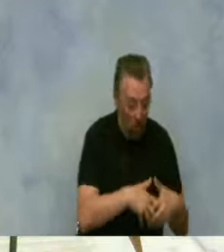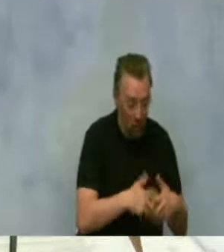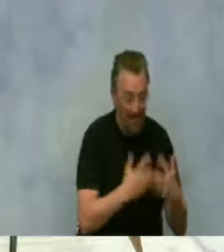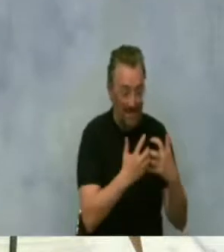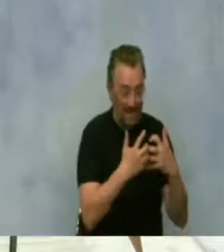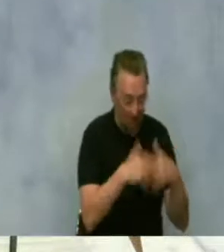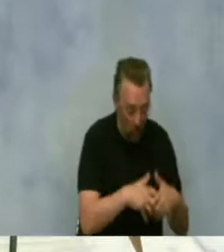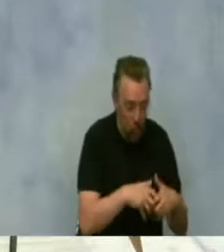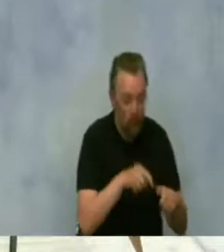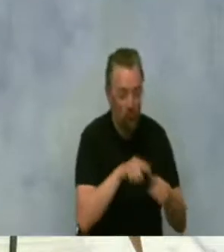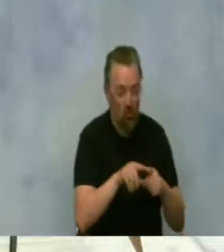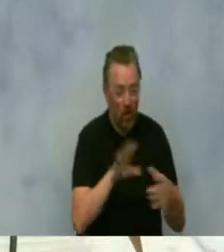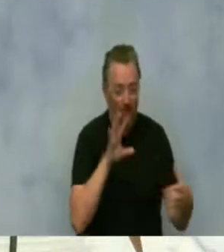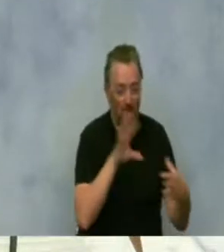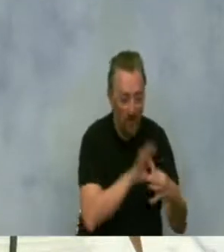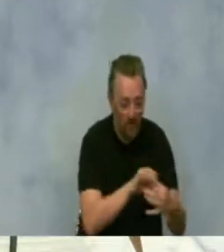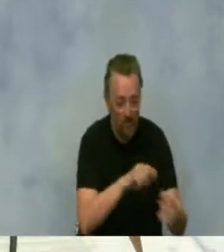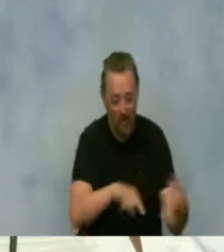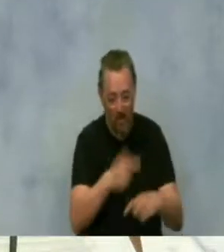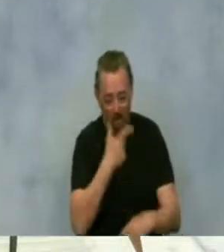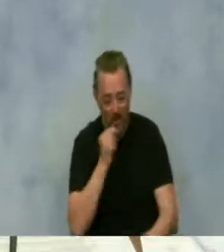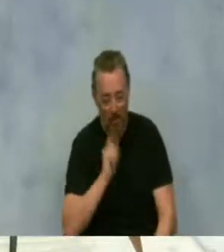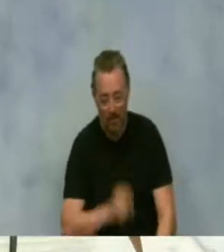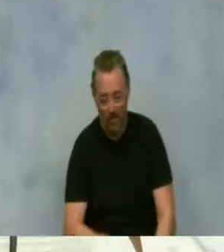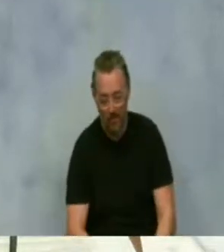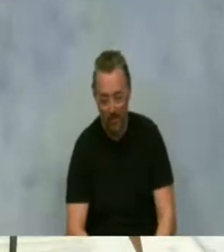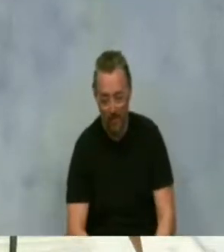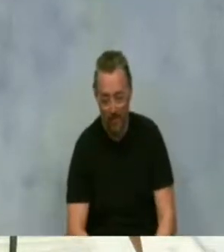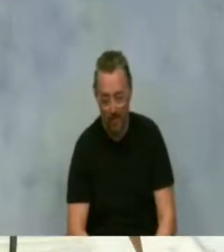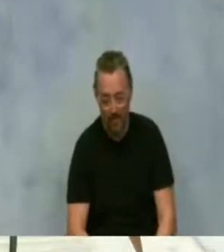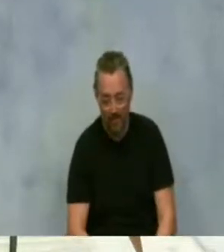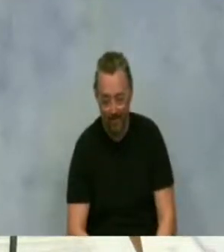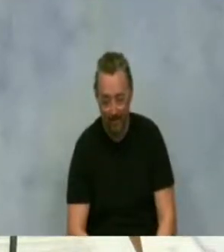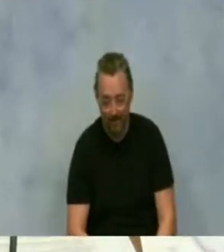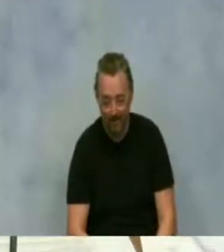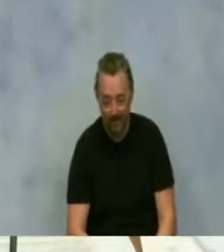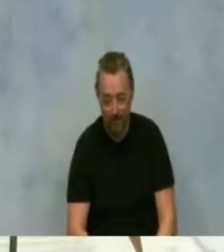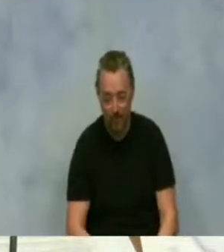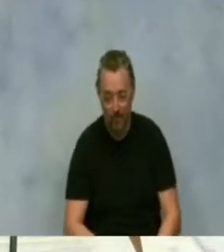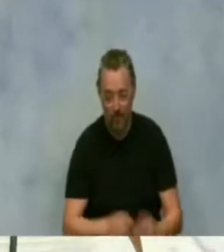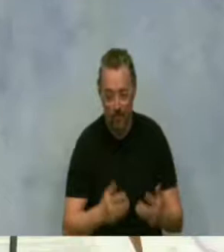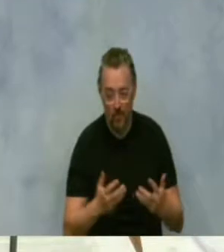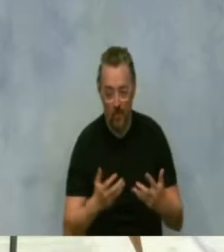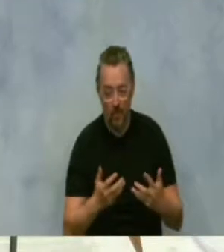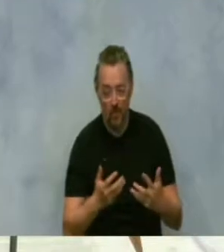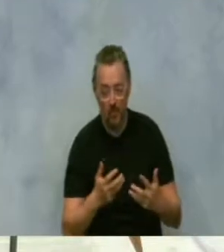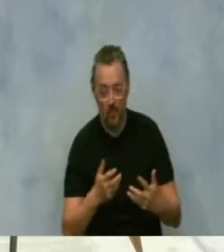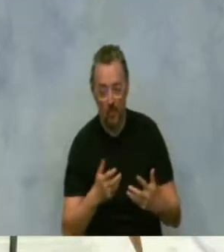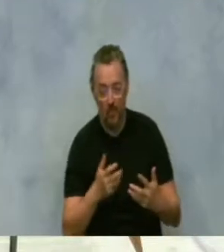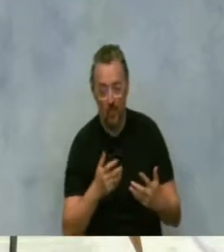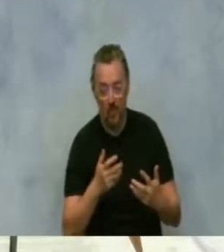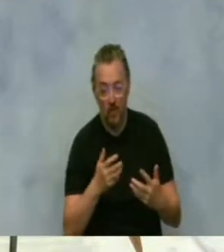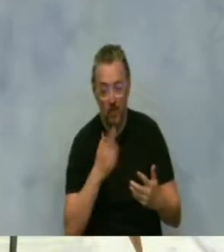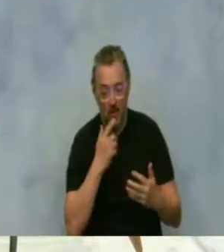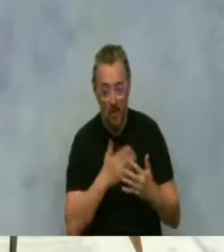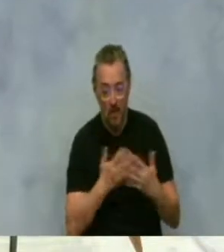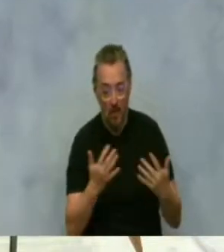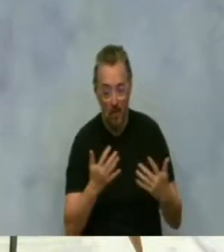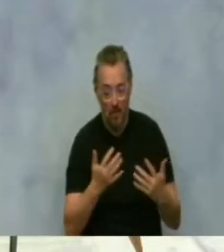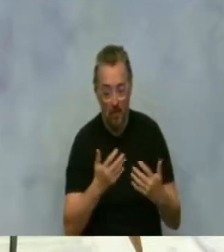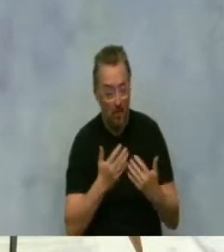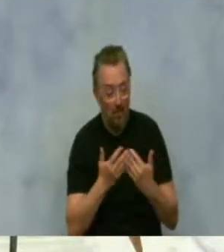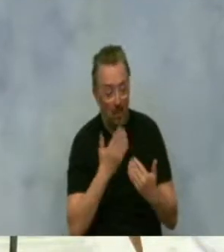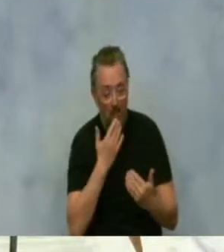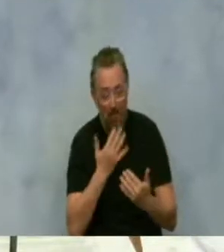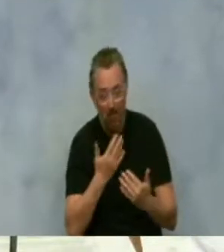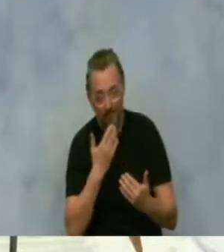get folk to actually participate in things they want to be involved in, and how can we show the difference they're making, linking into all the stuff going on in terms of community participation and empowerment